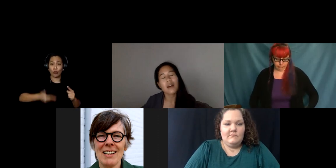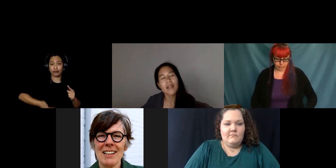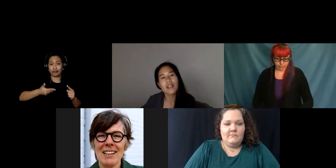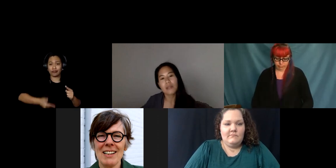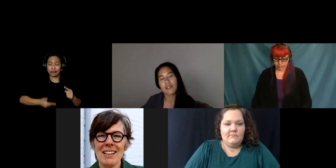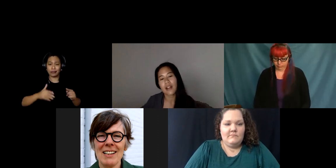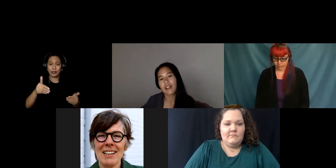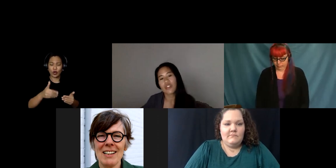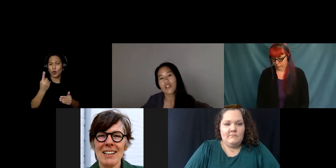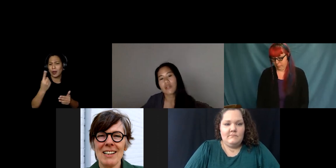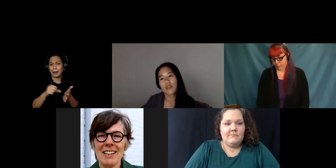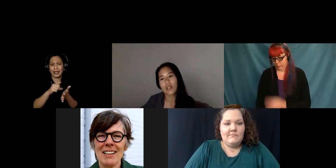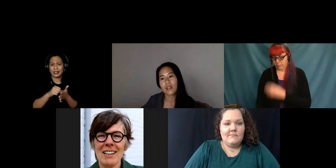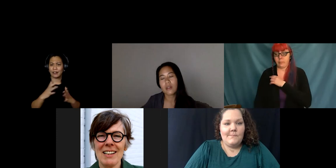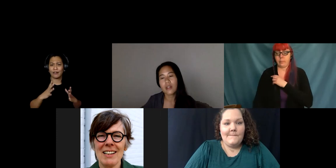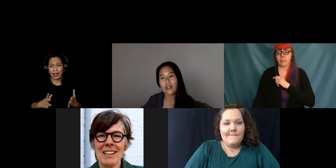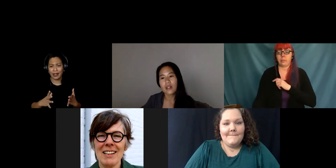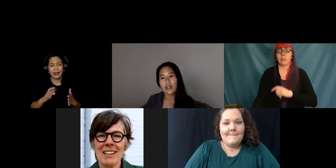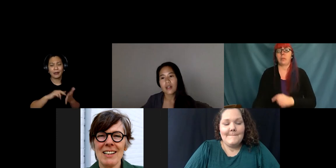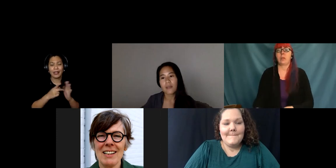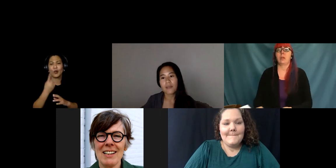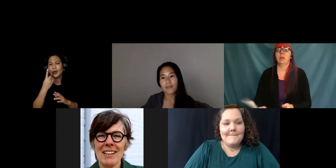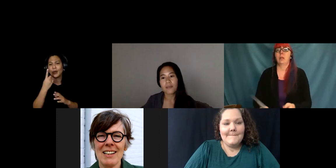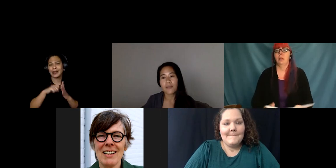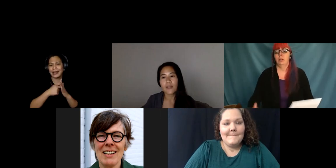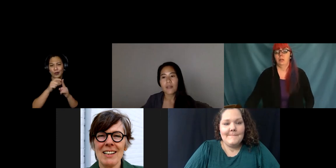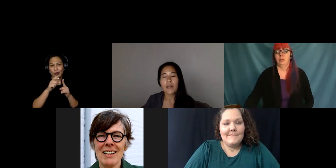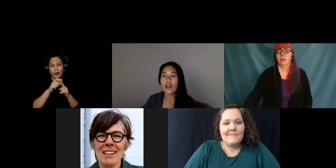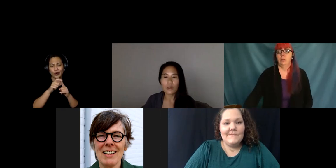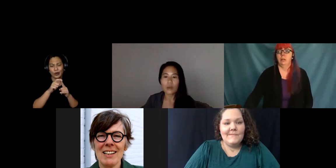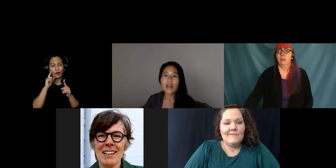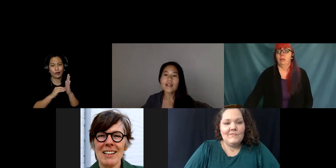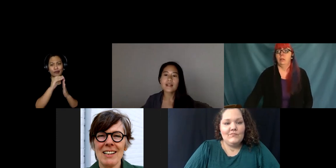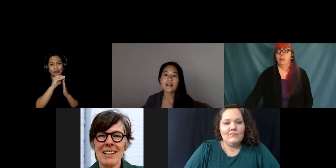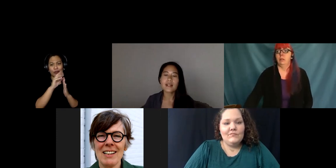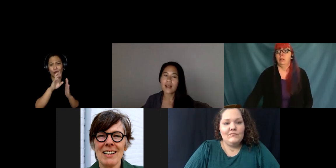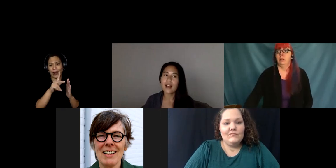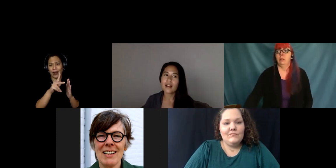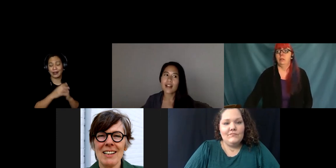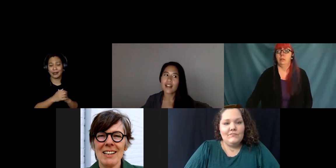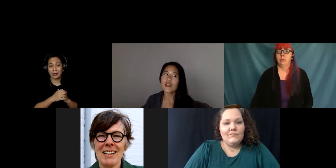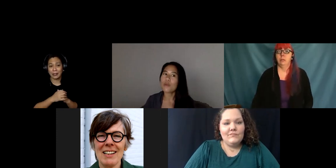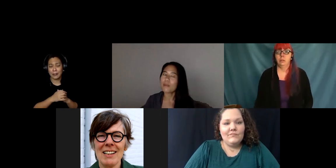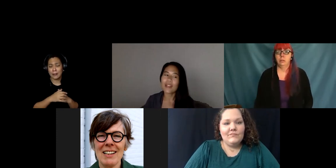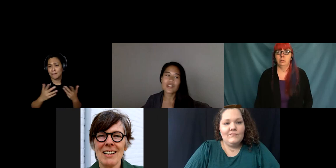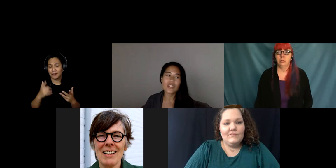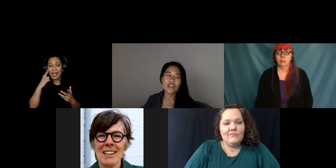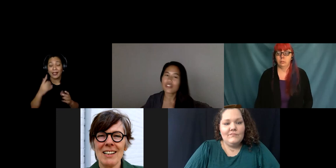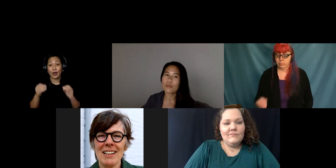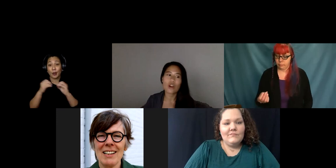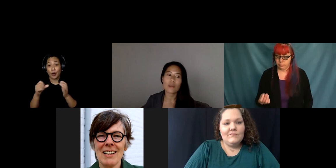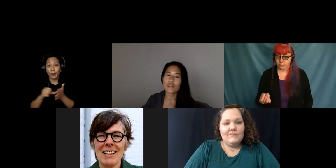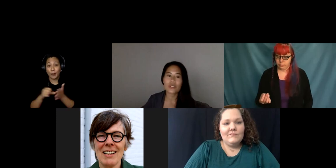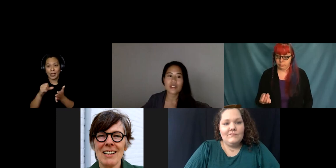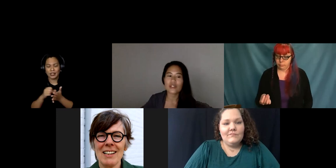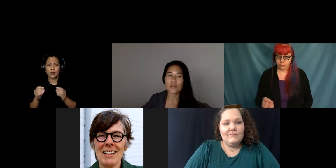a page would be fine and you're trying to rank for one keyword. But otherwise, yeah, I think more pages are just